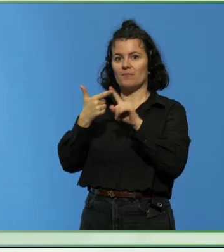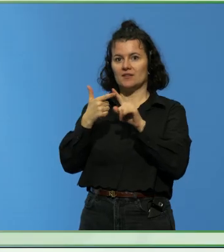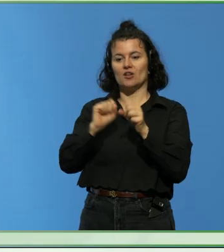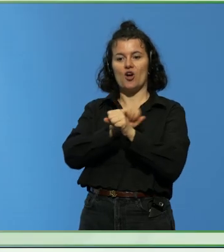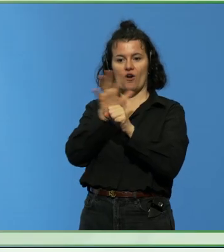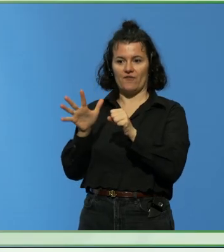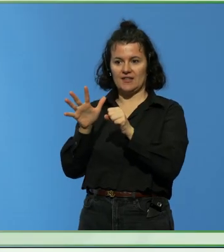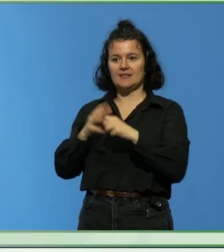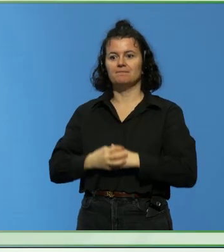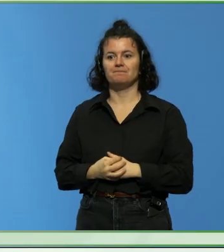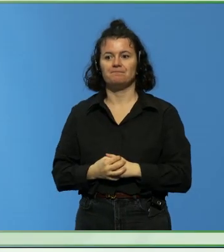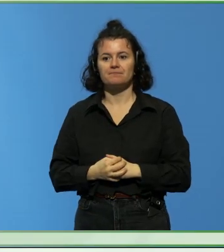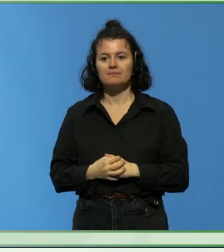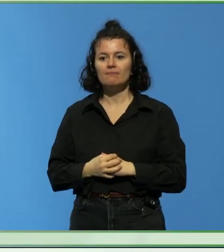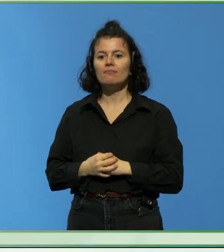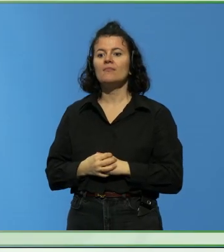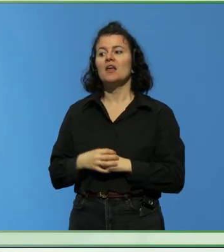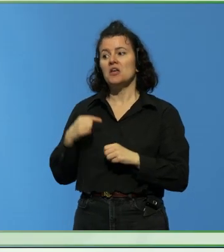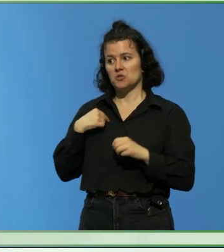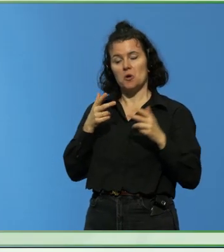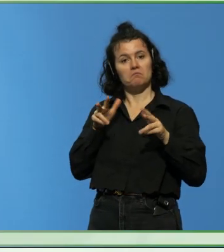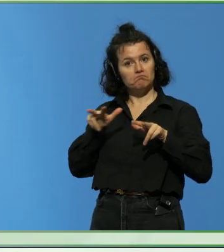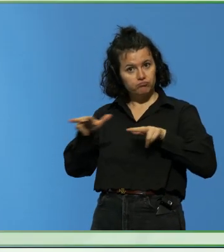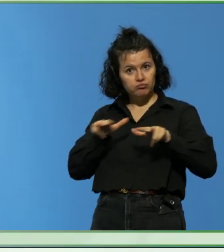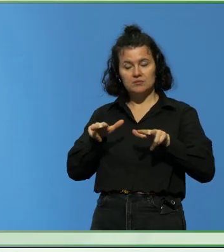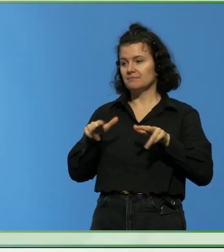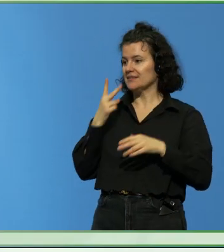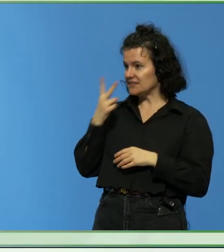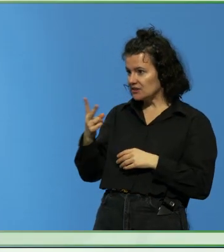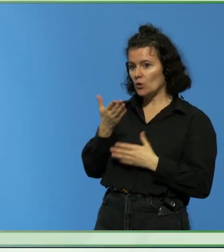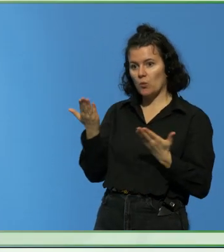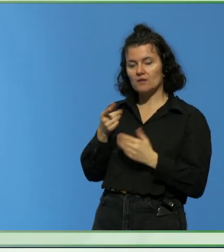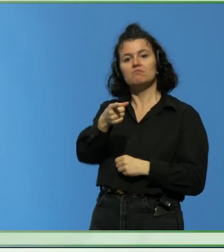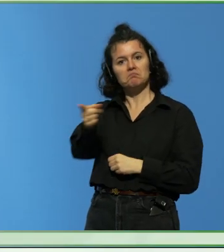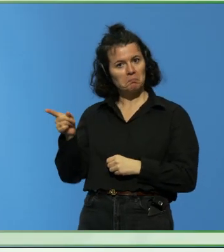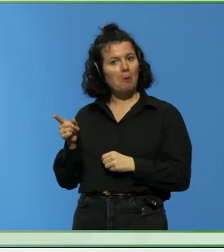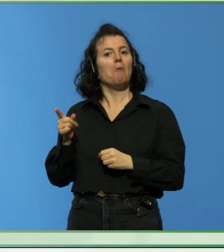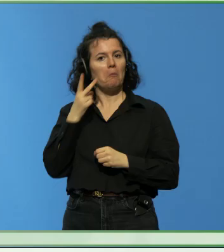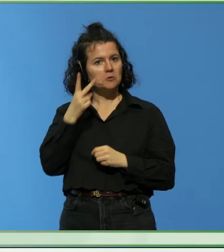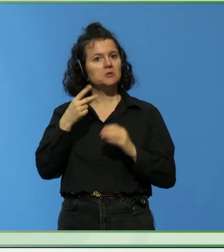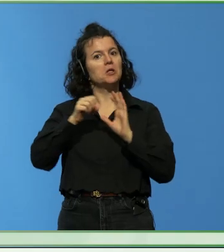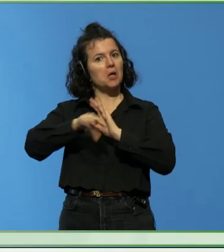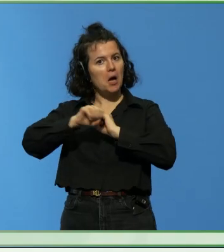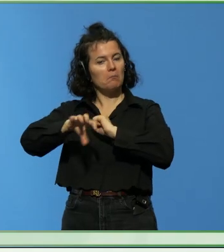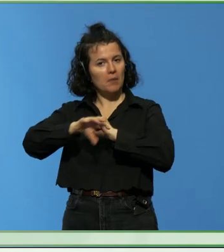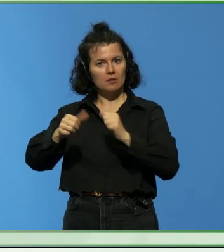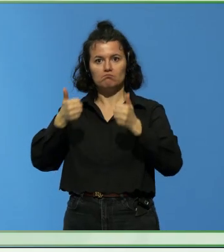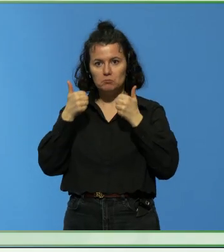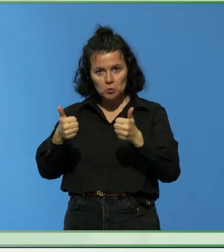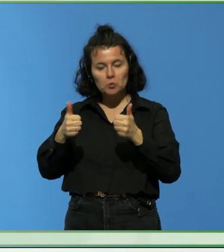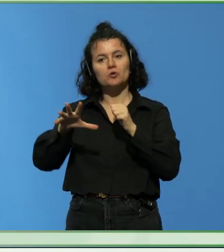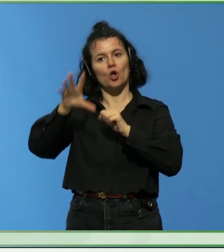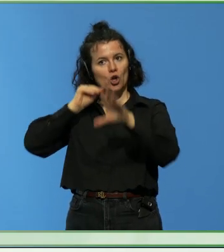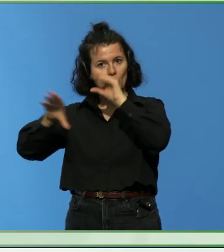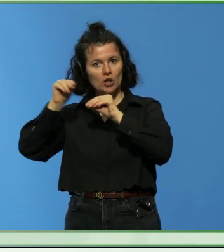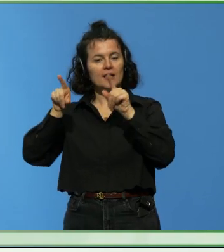the campaign was feasible and acceptable for the young people, the caregivers, facilitators, and practitioners or